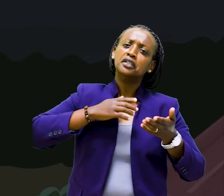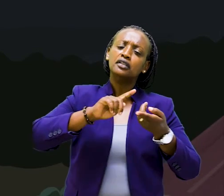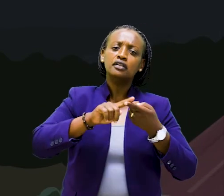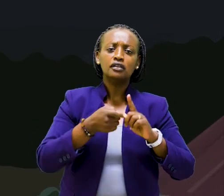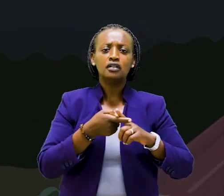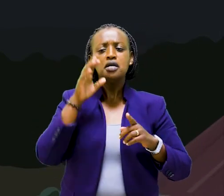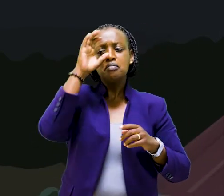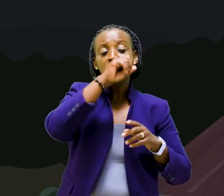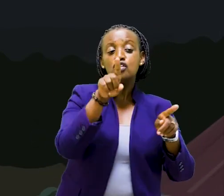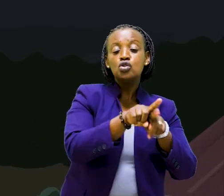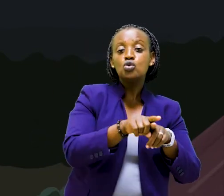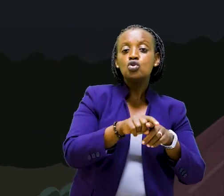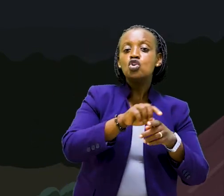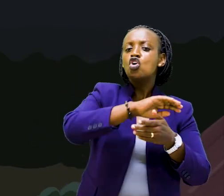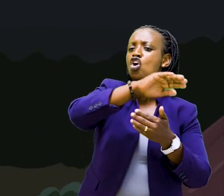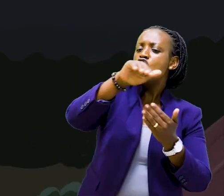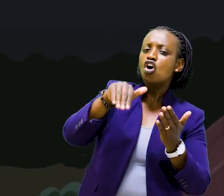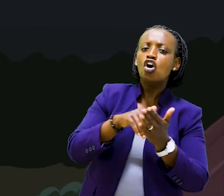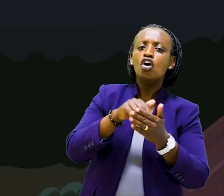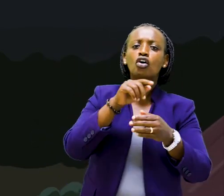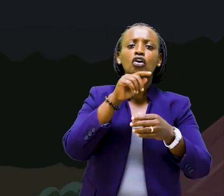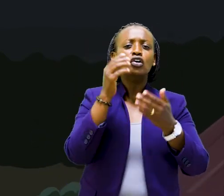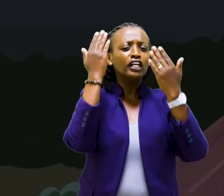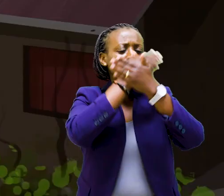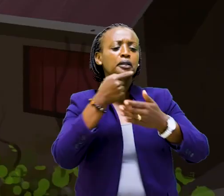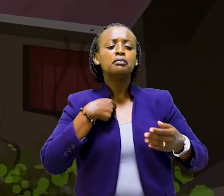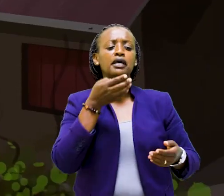you too. I'll be here all night.